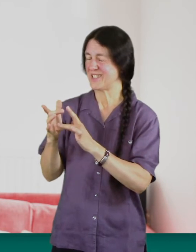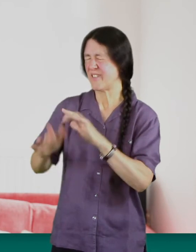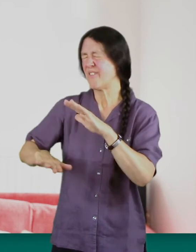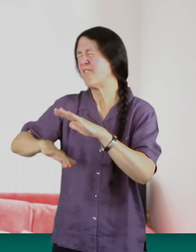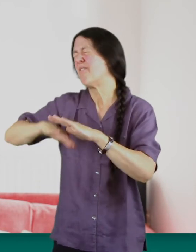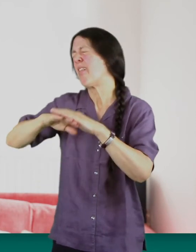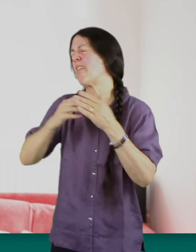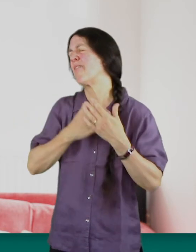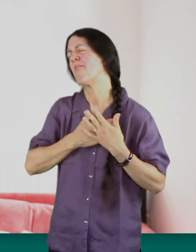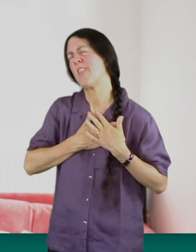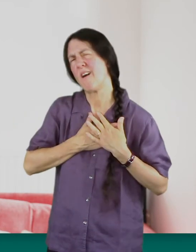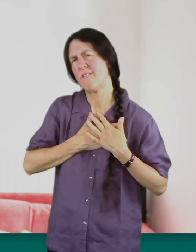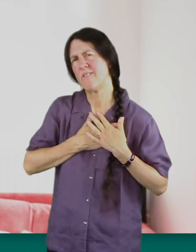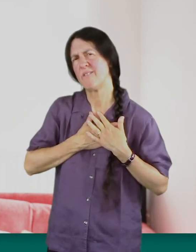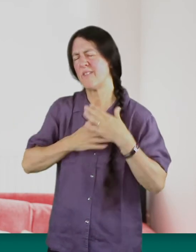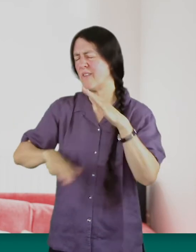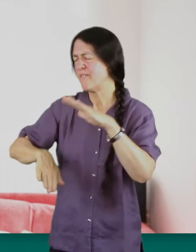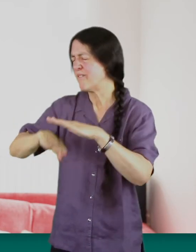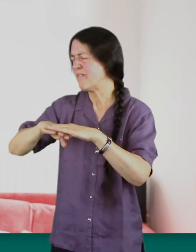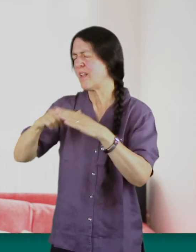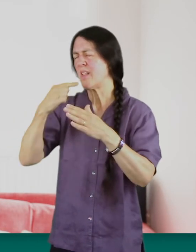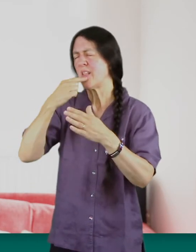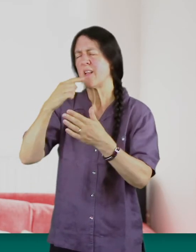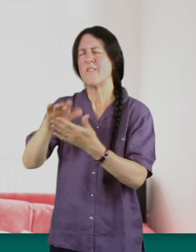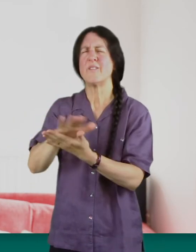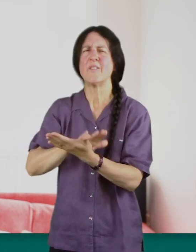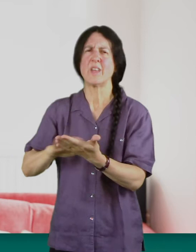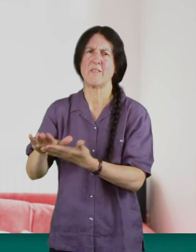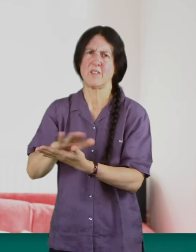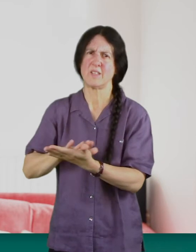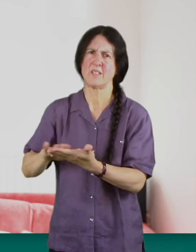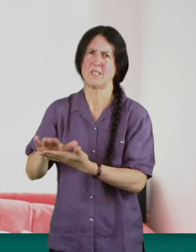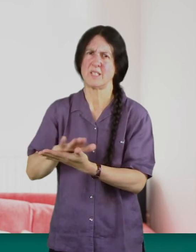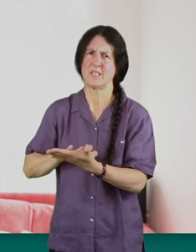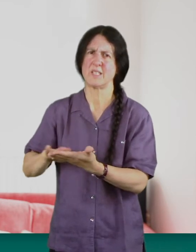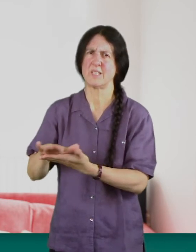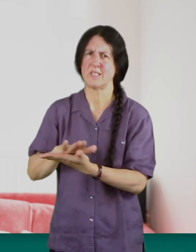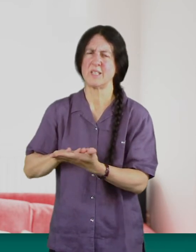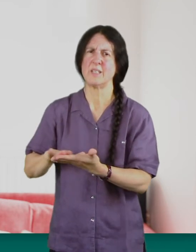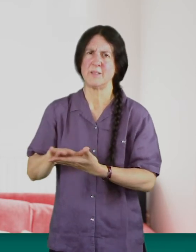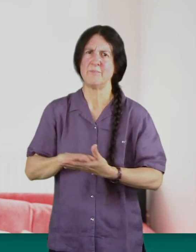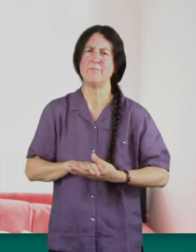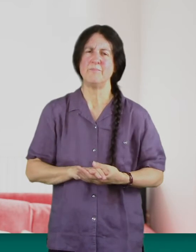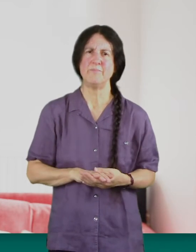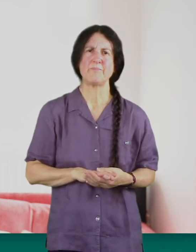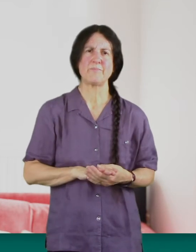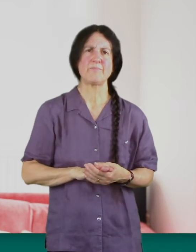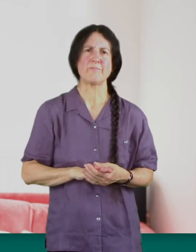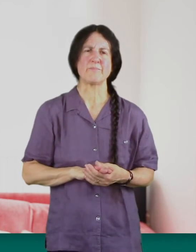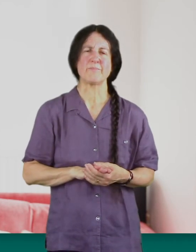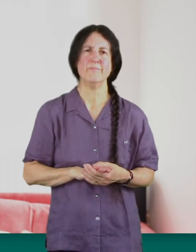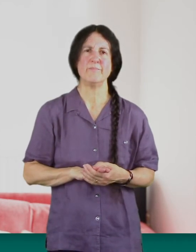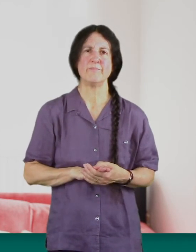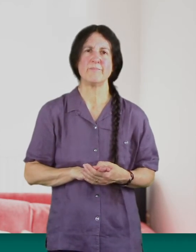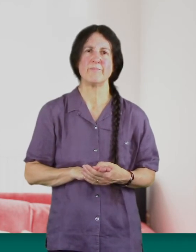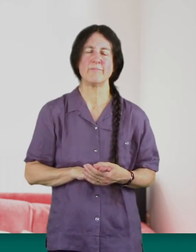is operating from a place of love and forgiveness. There is much kind of